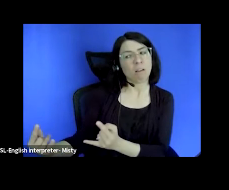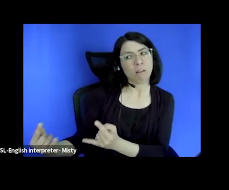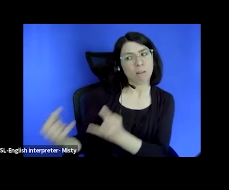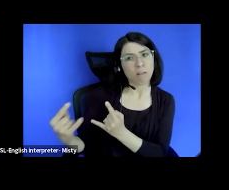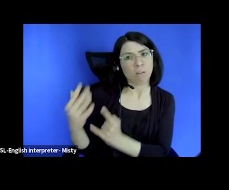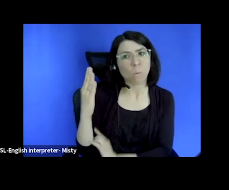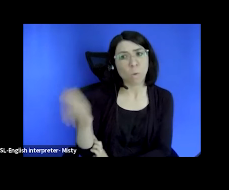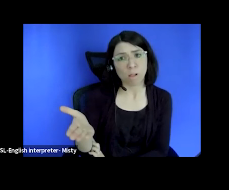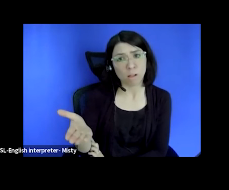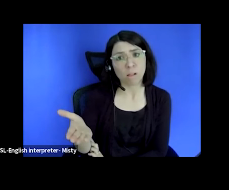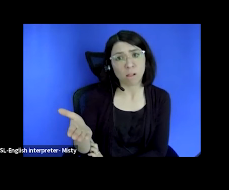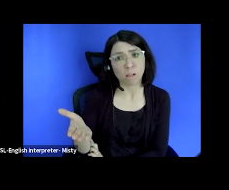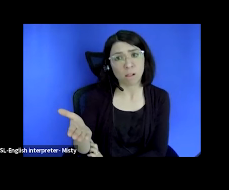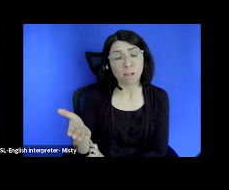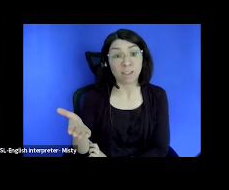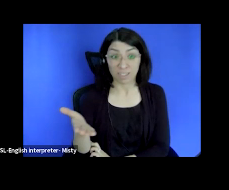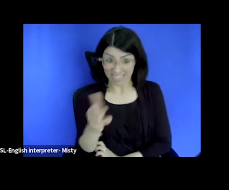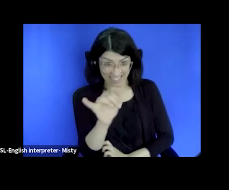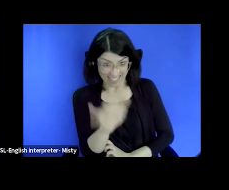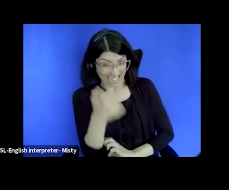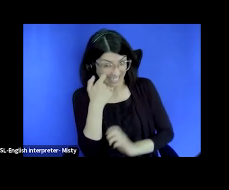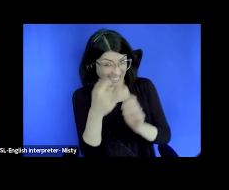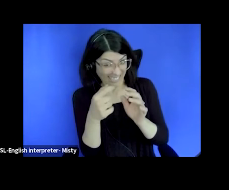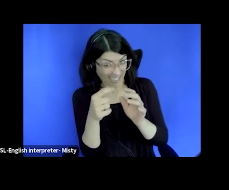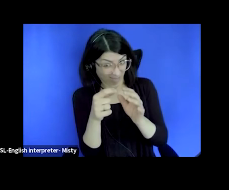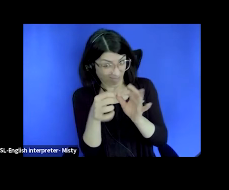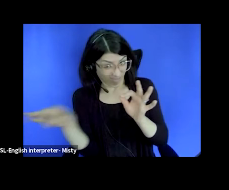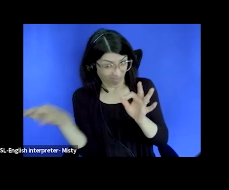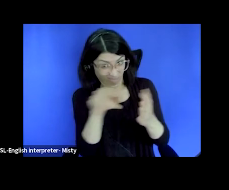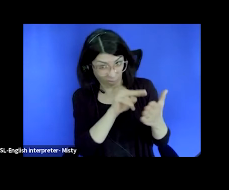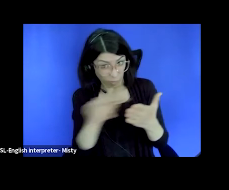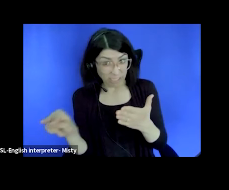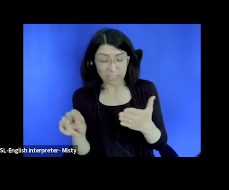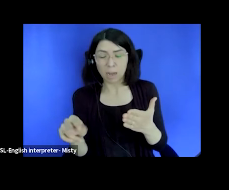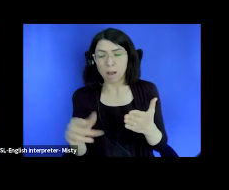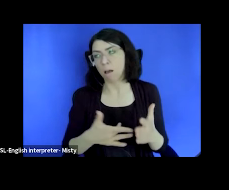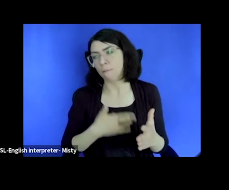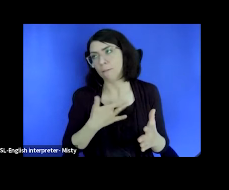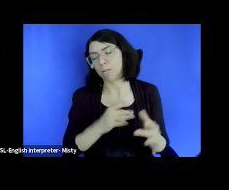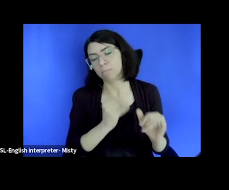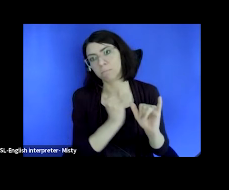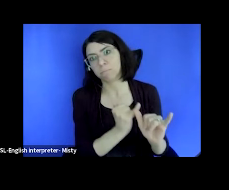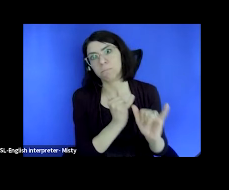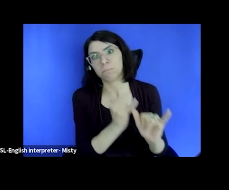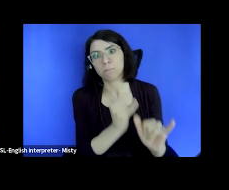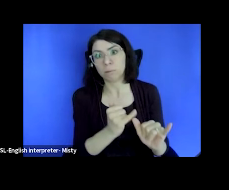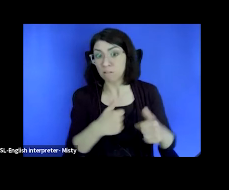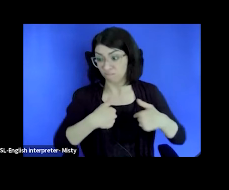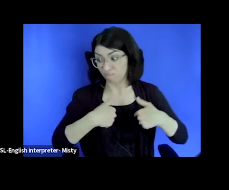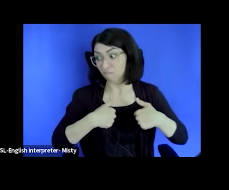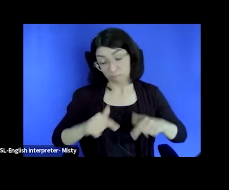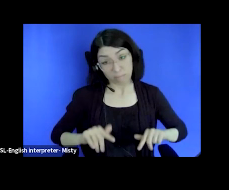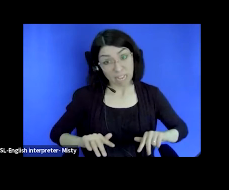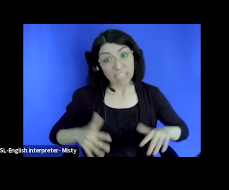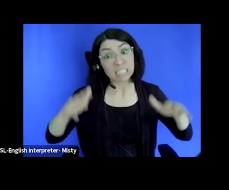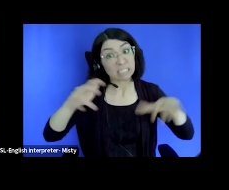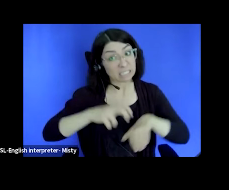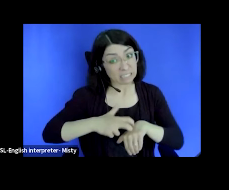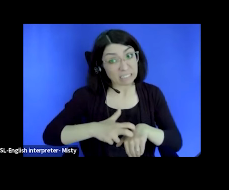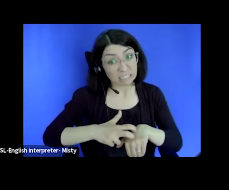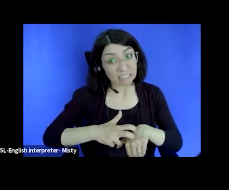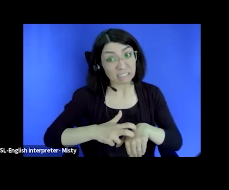have to say that I totally relate to this one. As a person who has anxiety, feeling anxious is something I thought